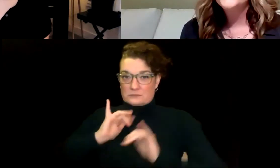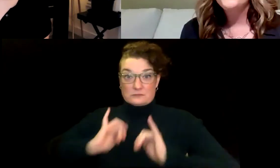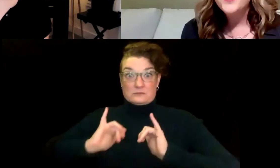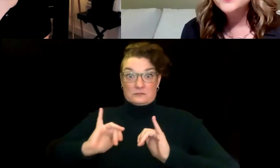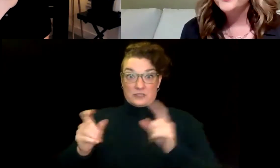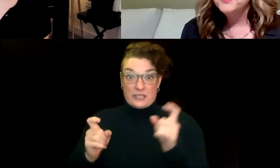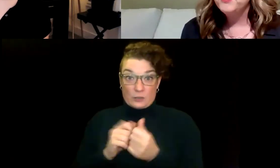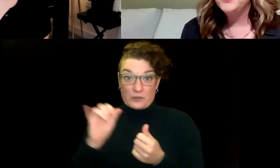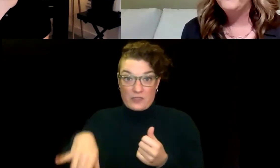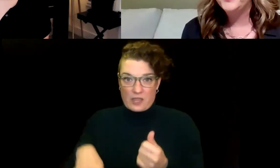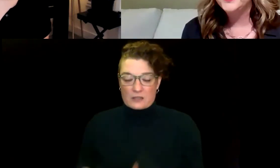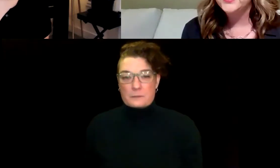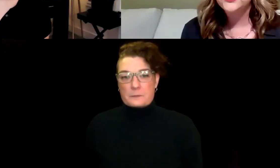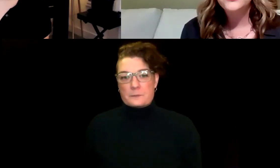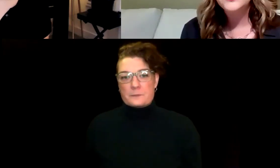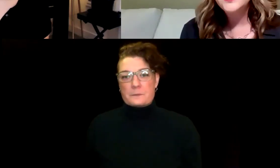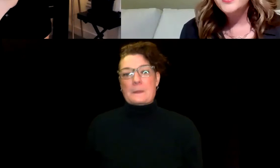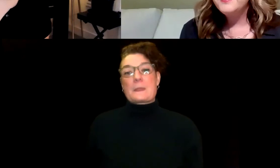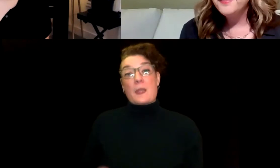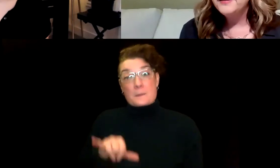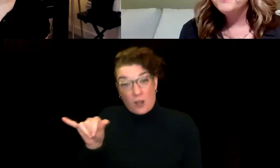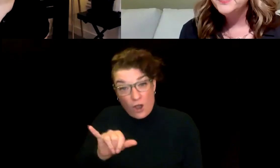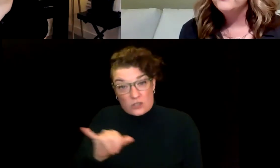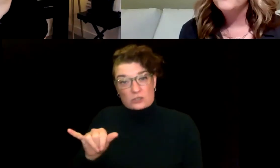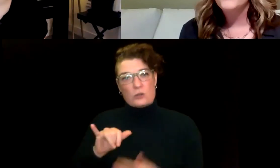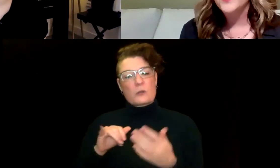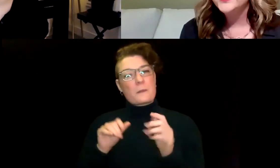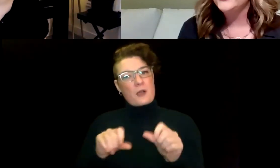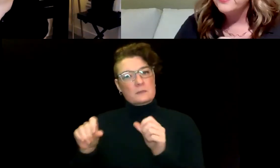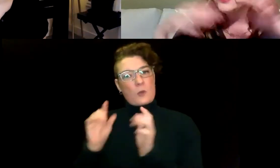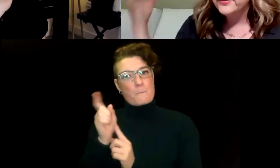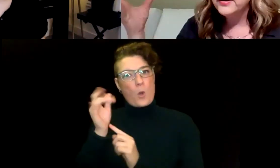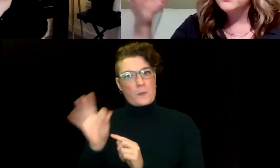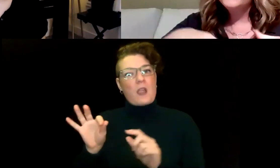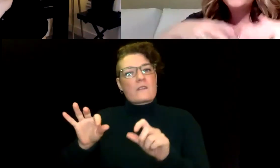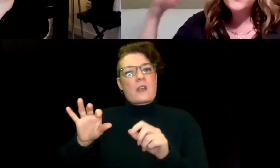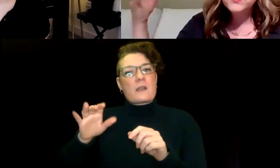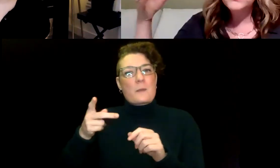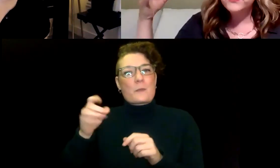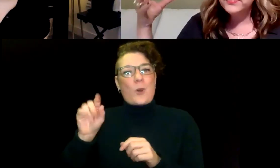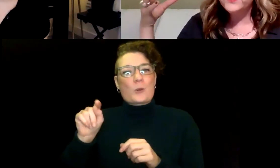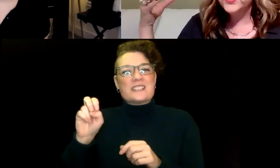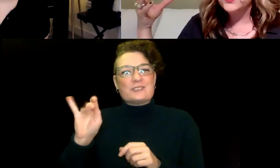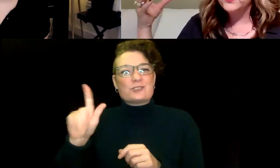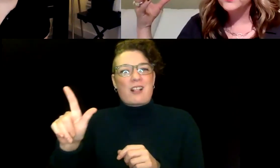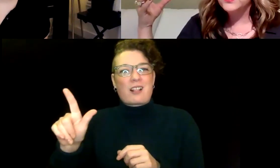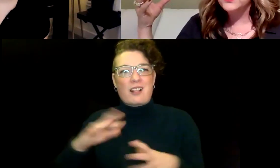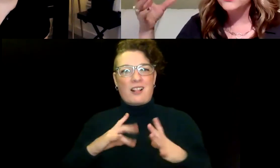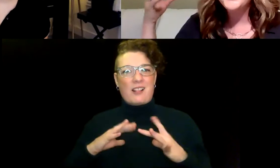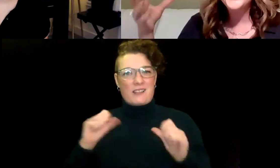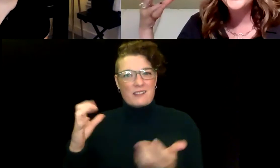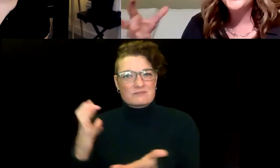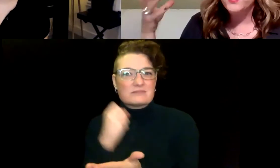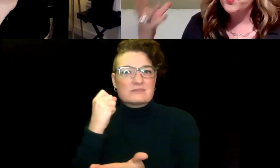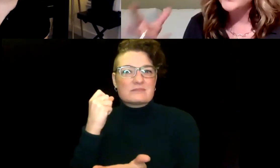it's also possibly a moment of potential, in that people from a wide geographic area, people, you know,